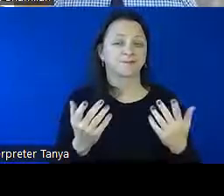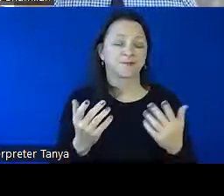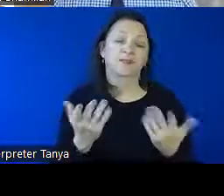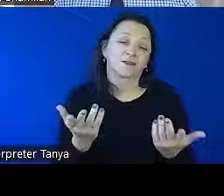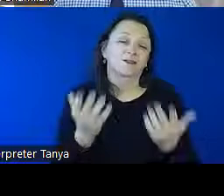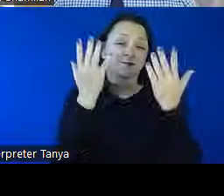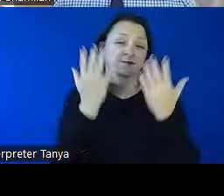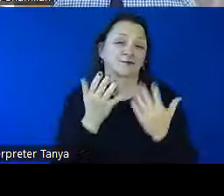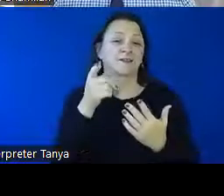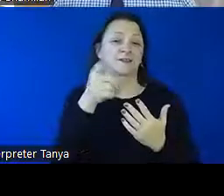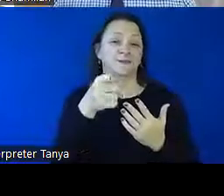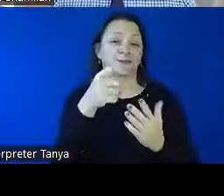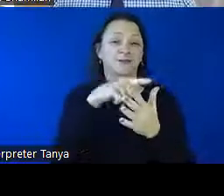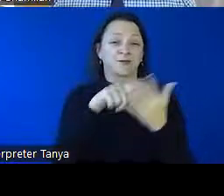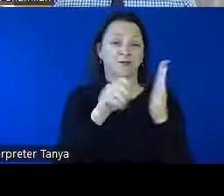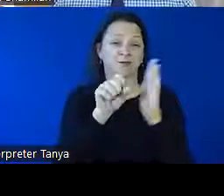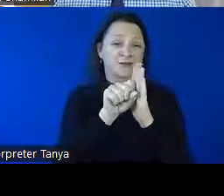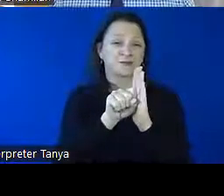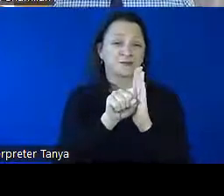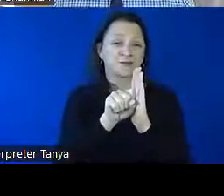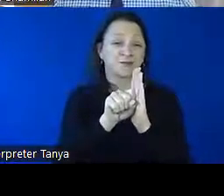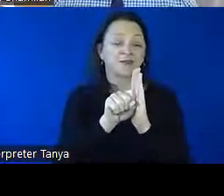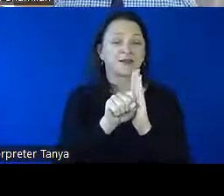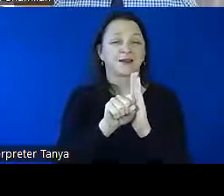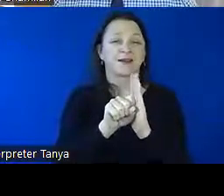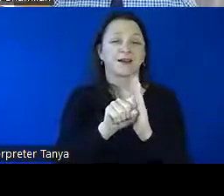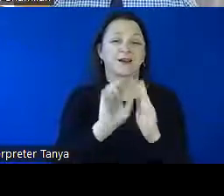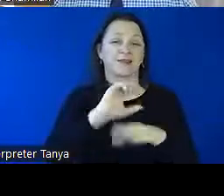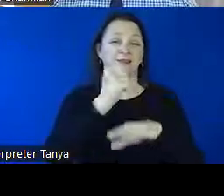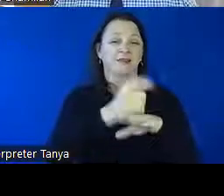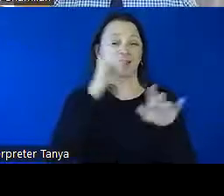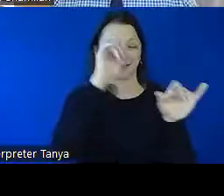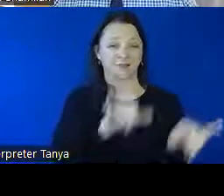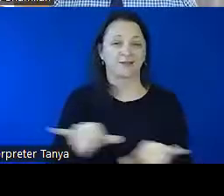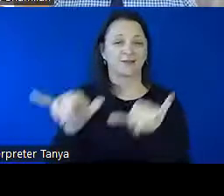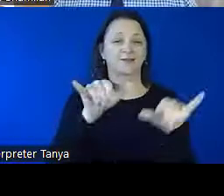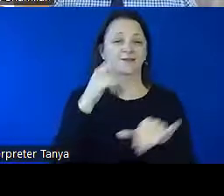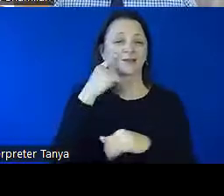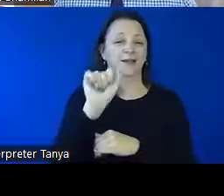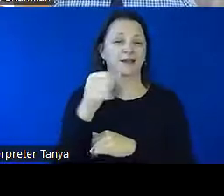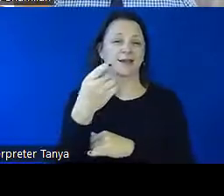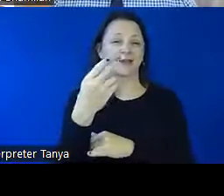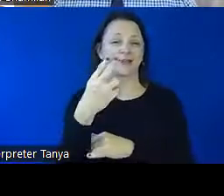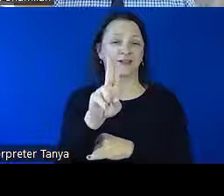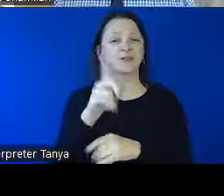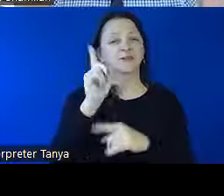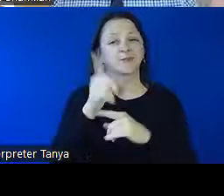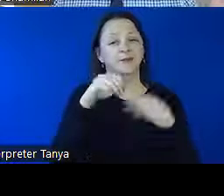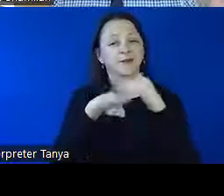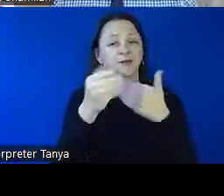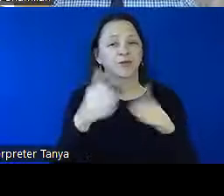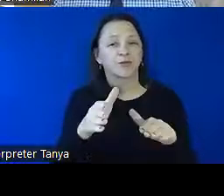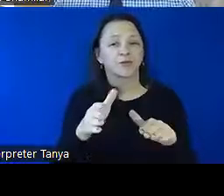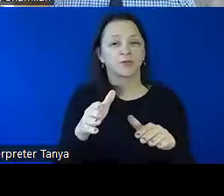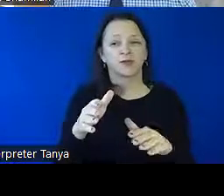unfortunately, this is kind of the symptoms that typically have created the stereotype for ADHD. These are the kids that we think about that the moment that they walk into the room, it seems that they've already